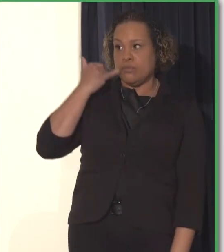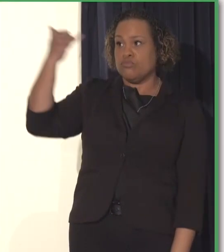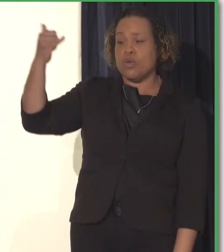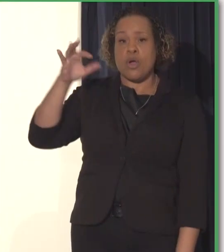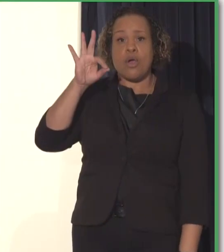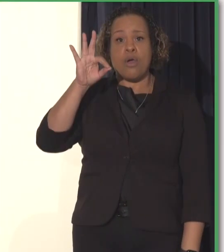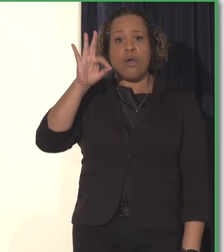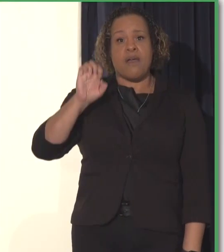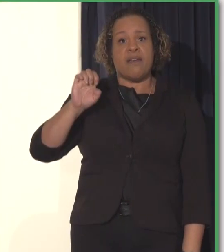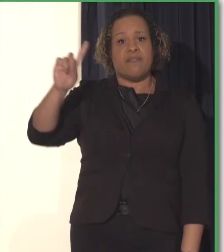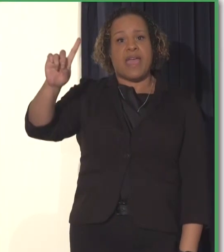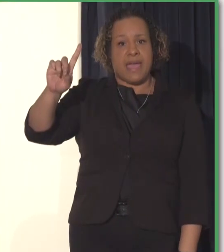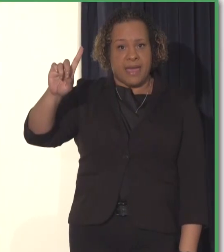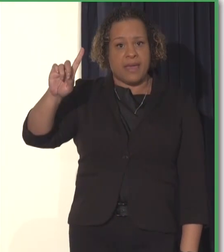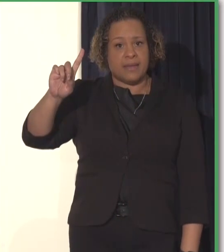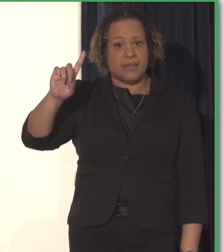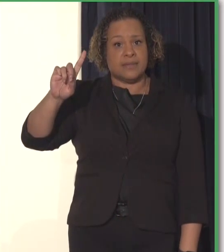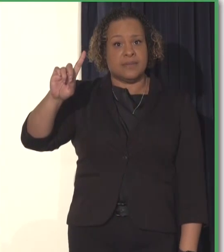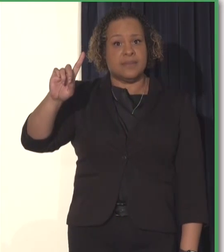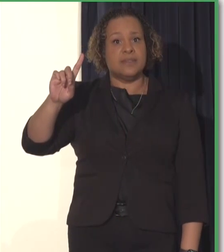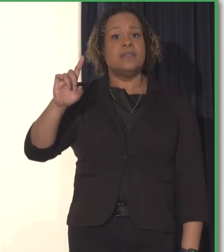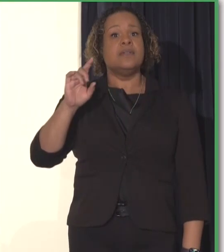Woods, my words.